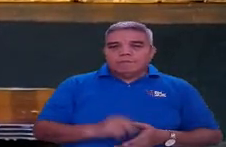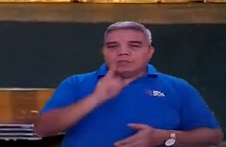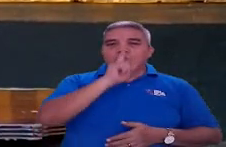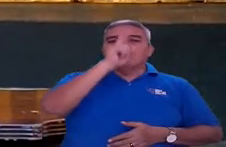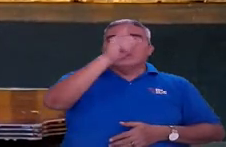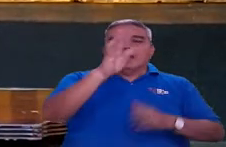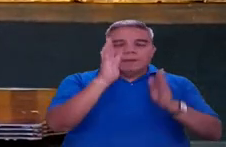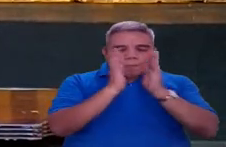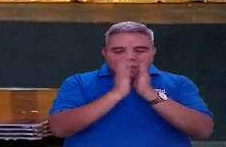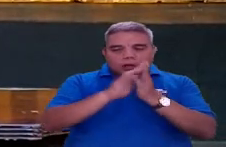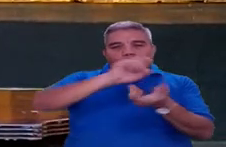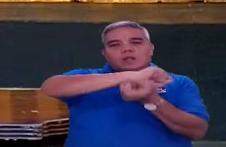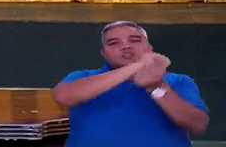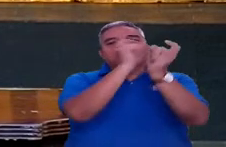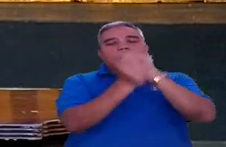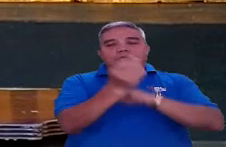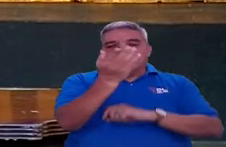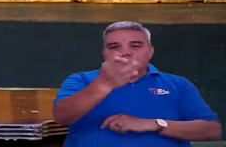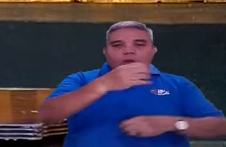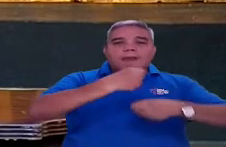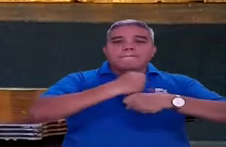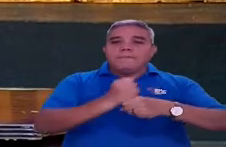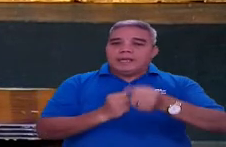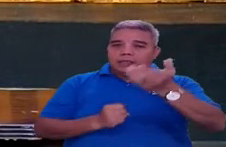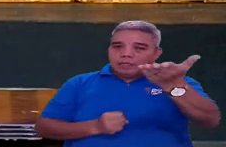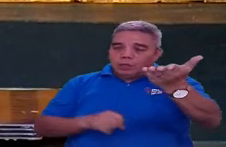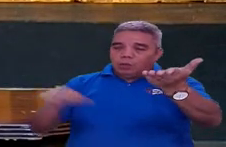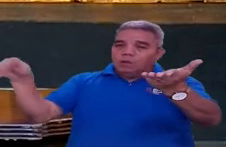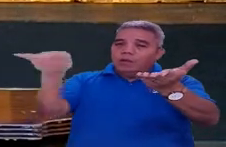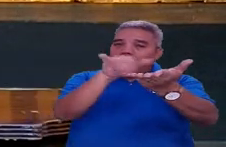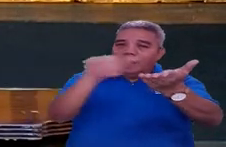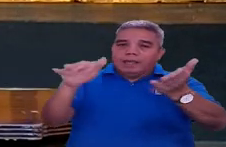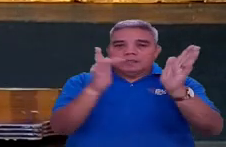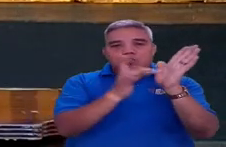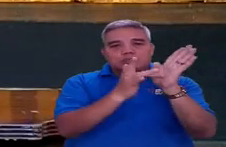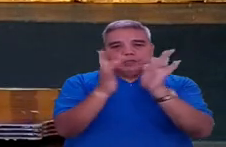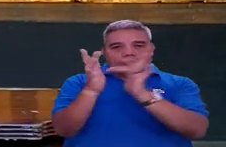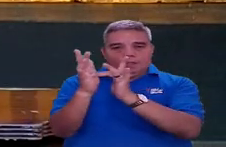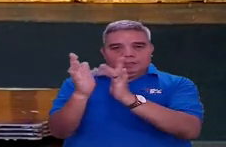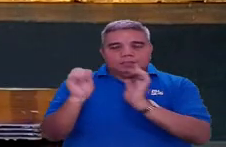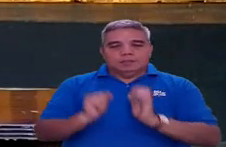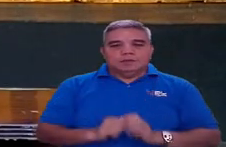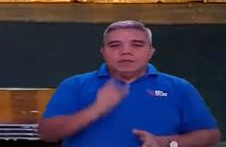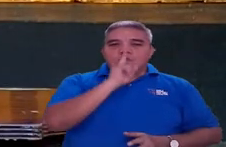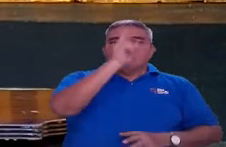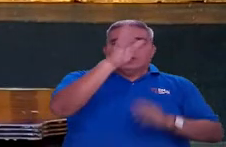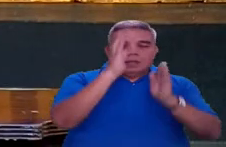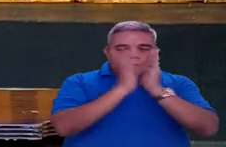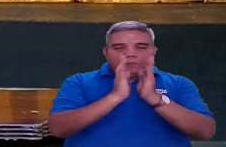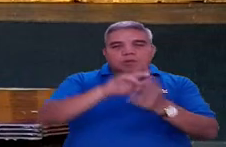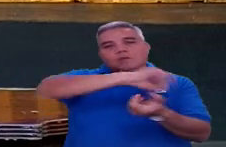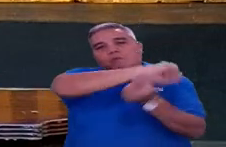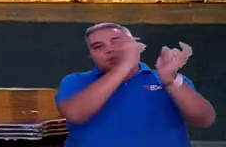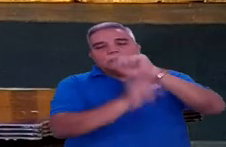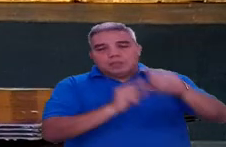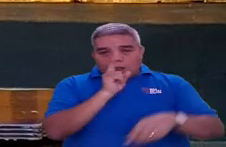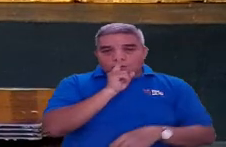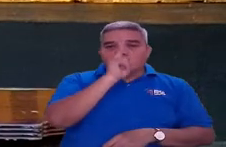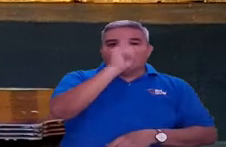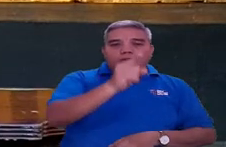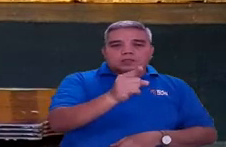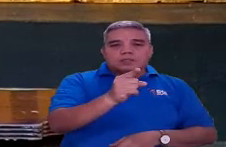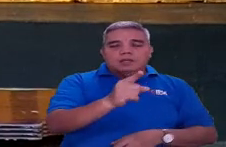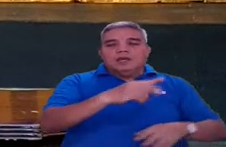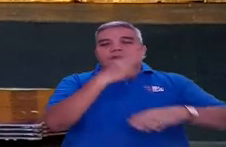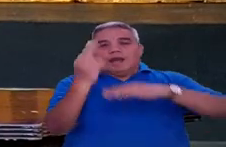Real prayer will change you and will make you like Jesus. Real prayer will change, of course,